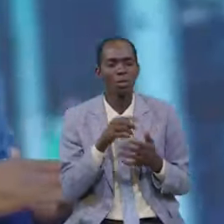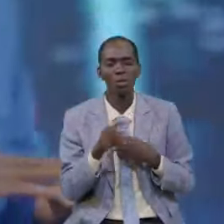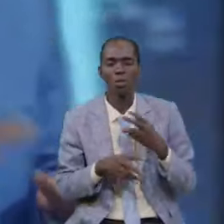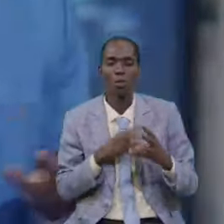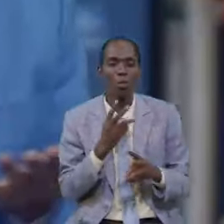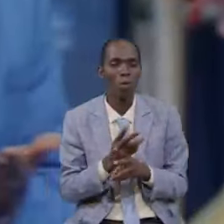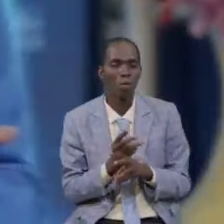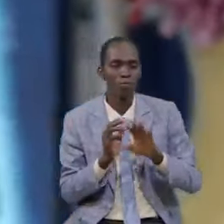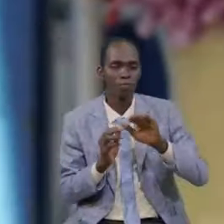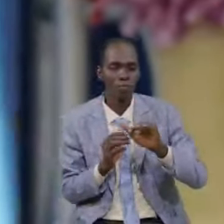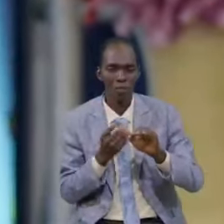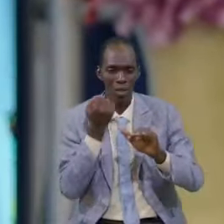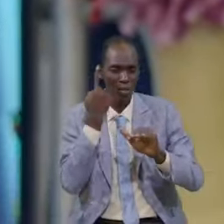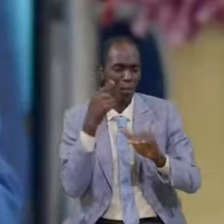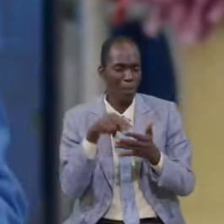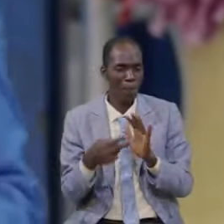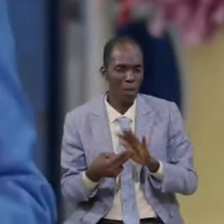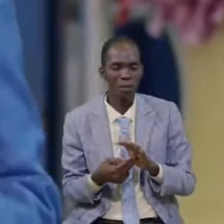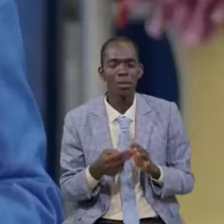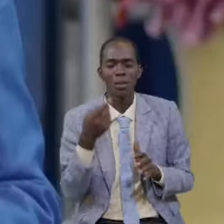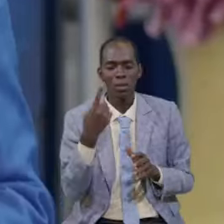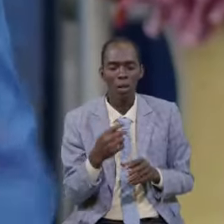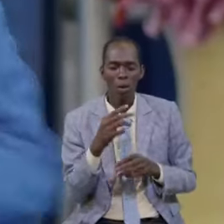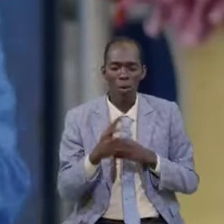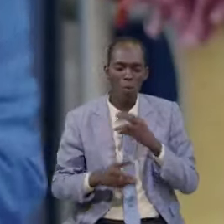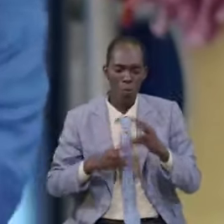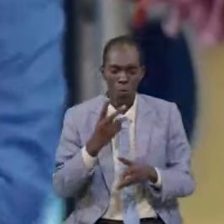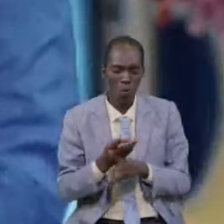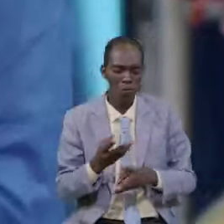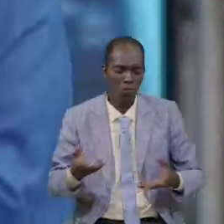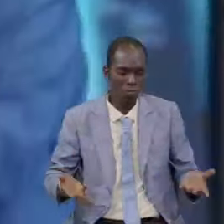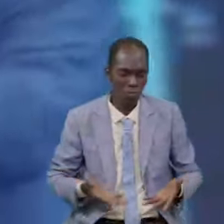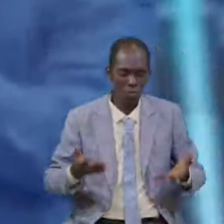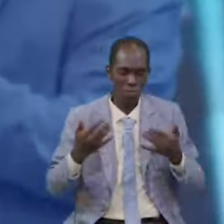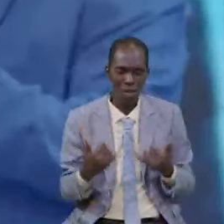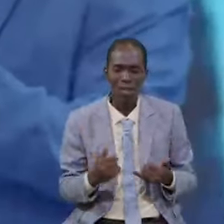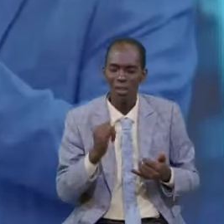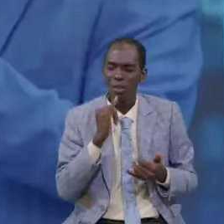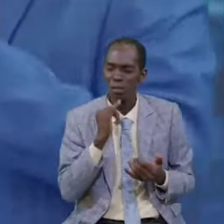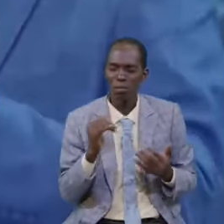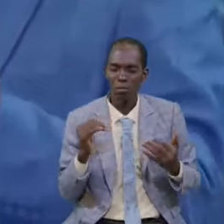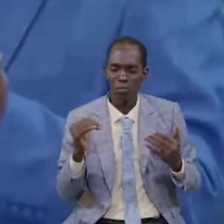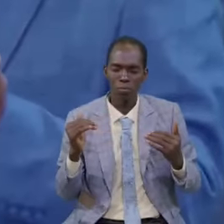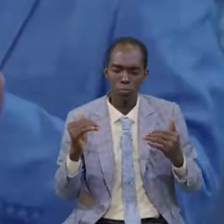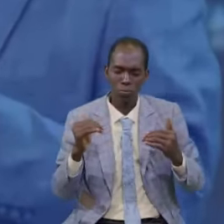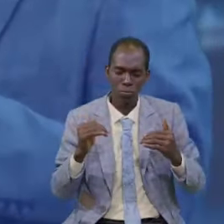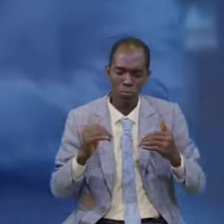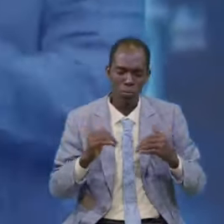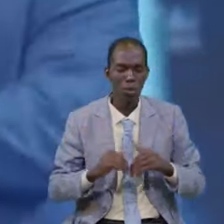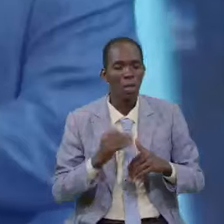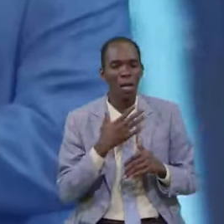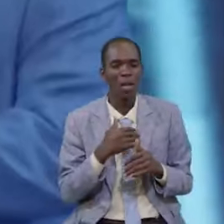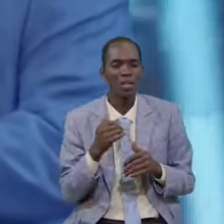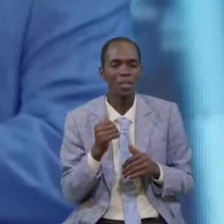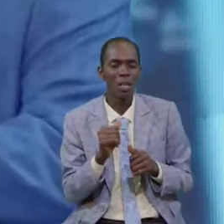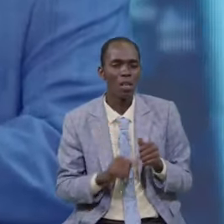down, down, down, down. Anybody who is going to go up will have to